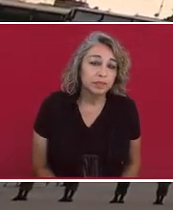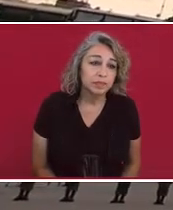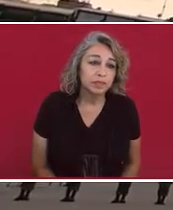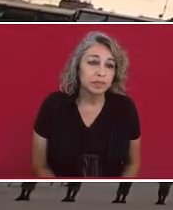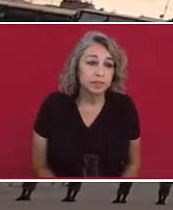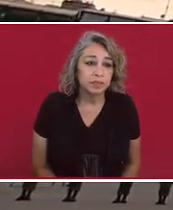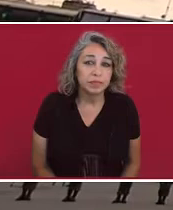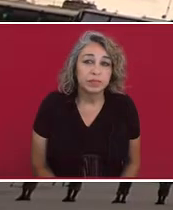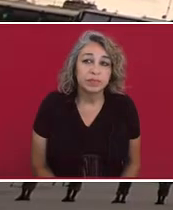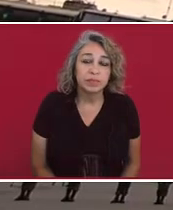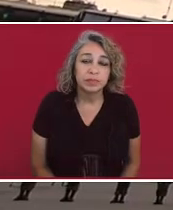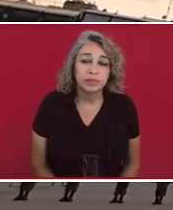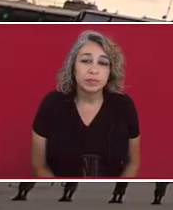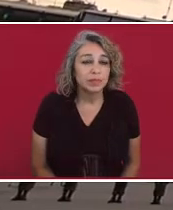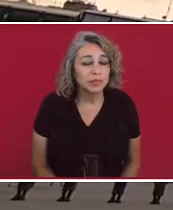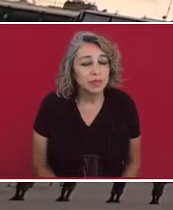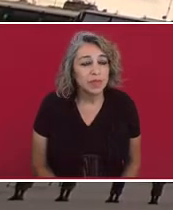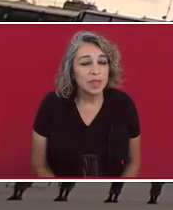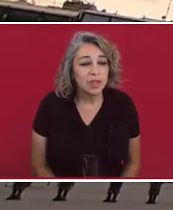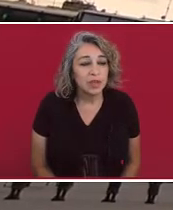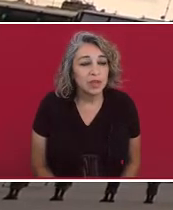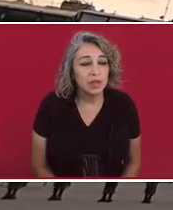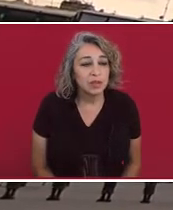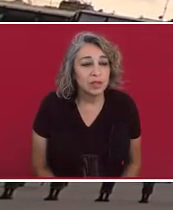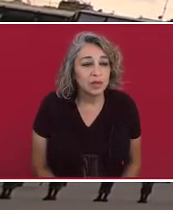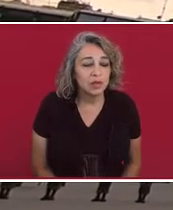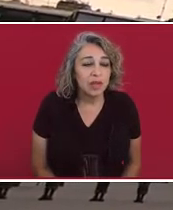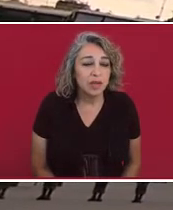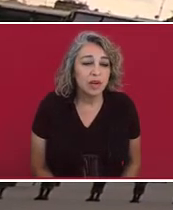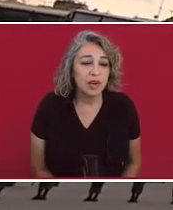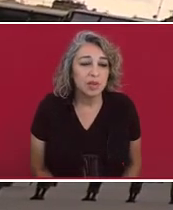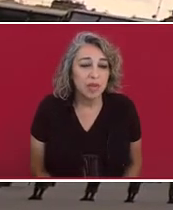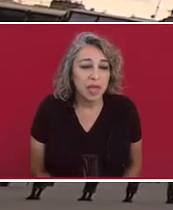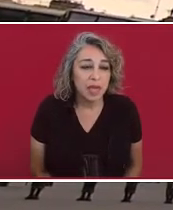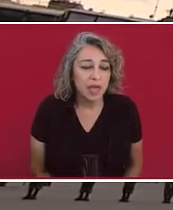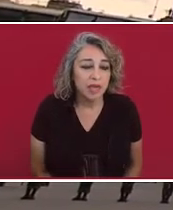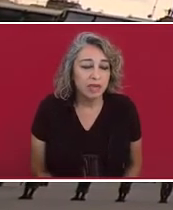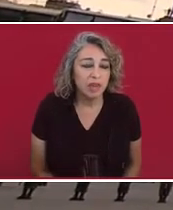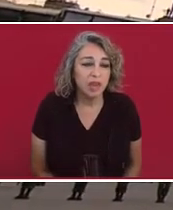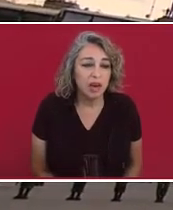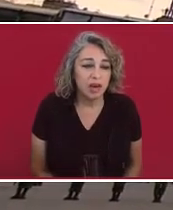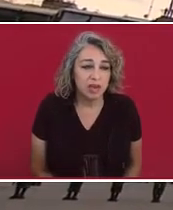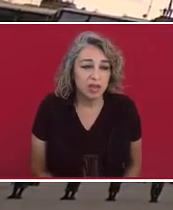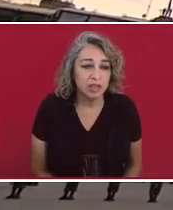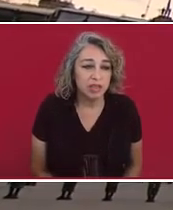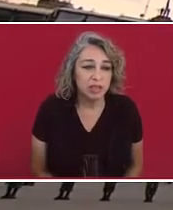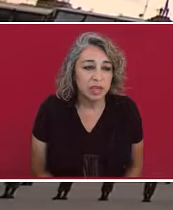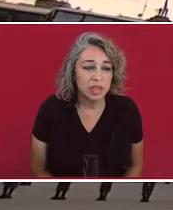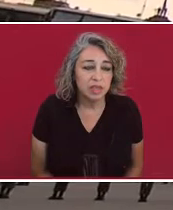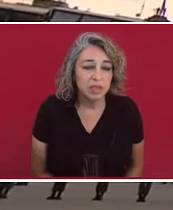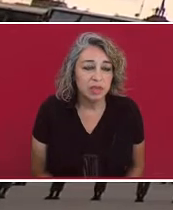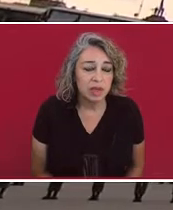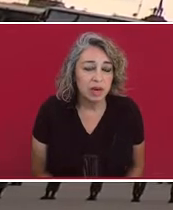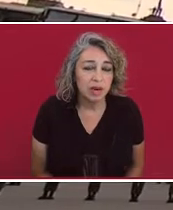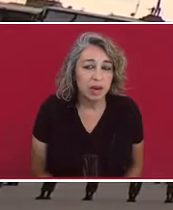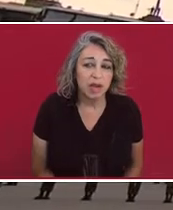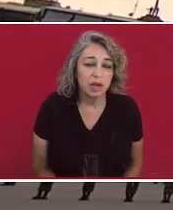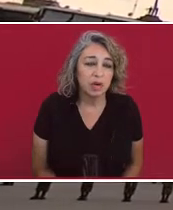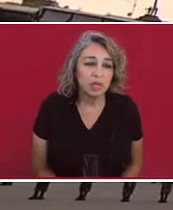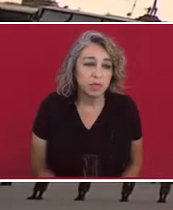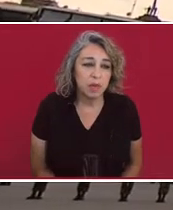continuación, se rendirán los honores correspondientes. So now they're going to be giving the honors to that